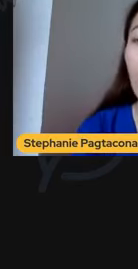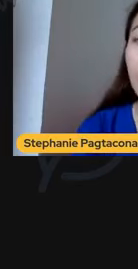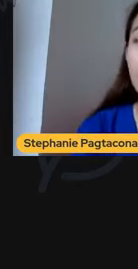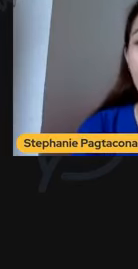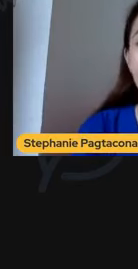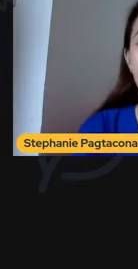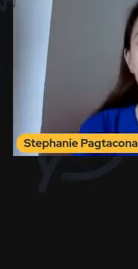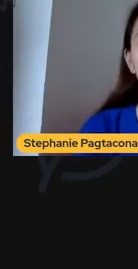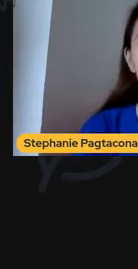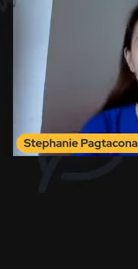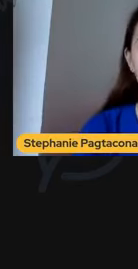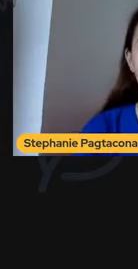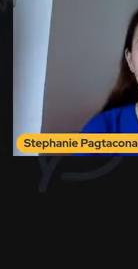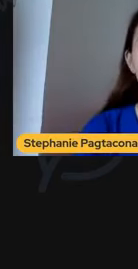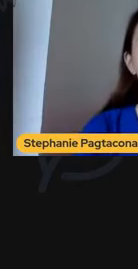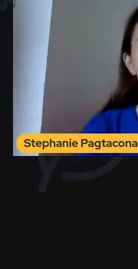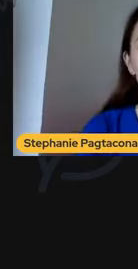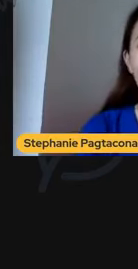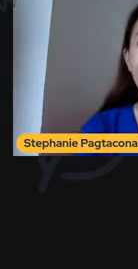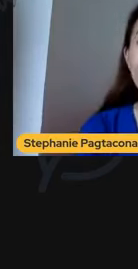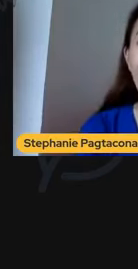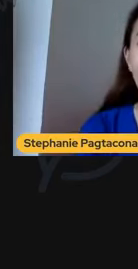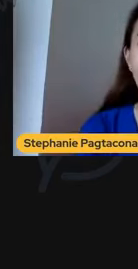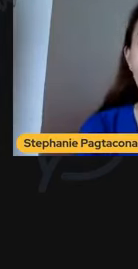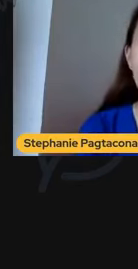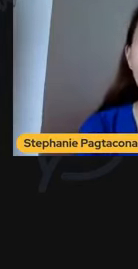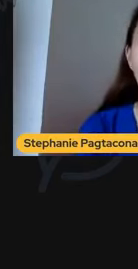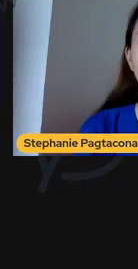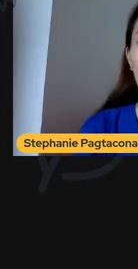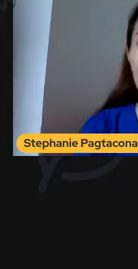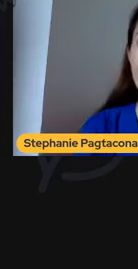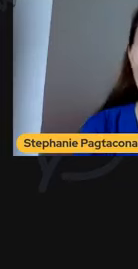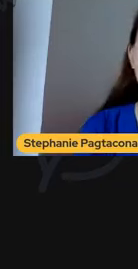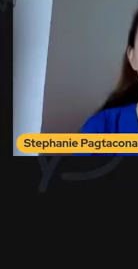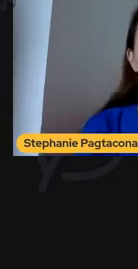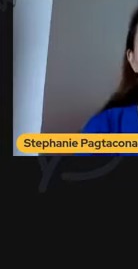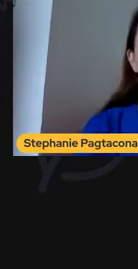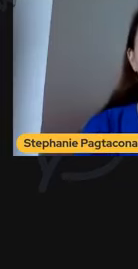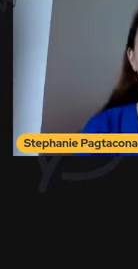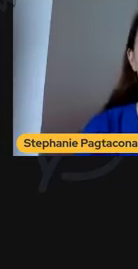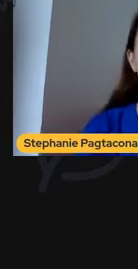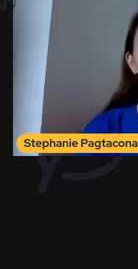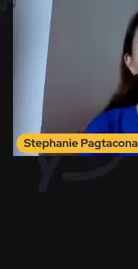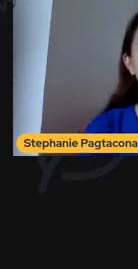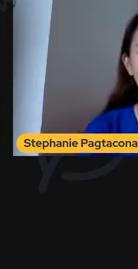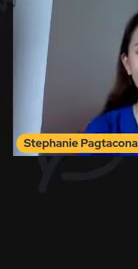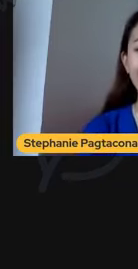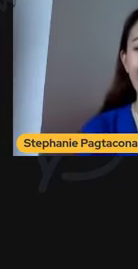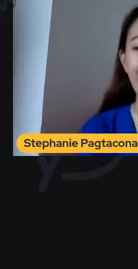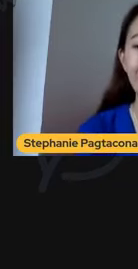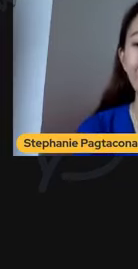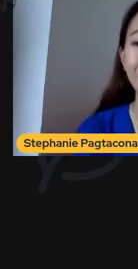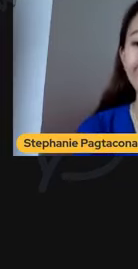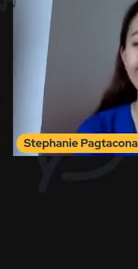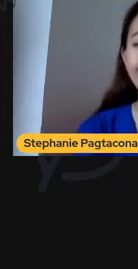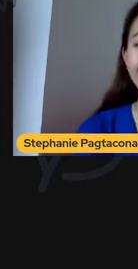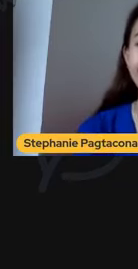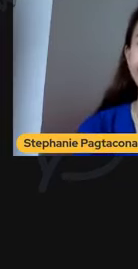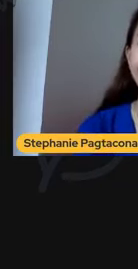out to proper channels of the government and private sectors to give aid and support to those who deserve this